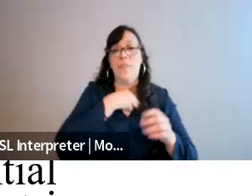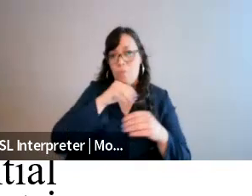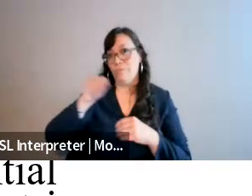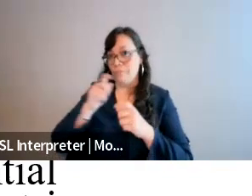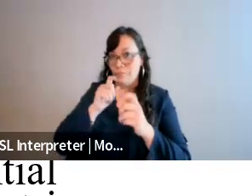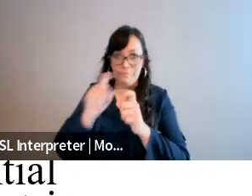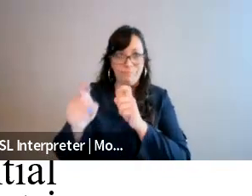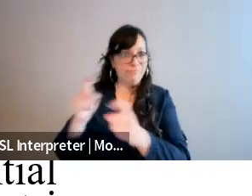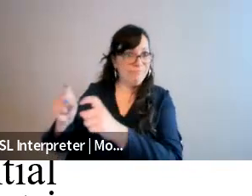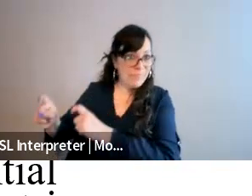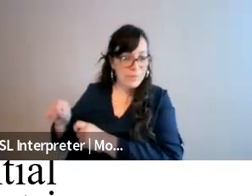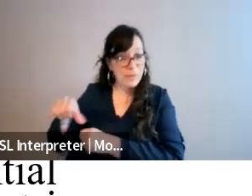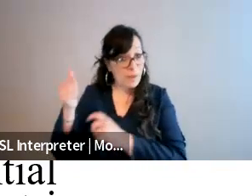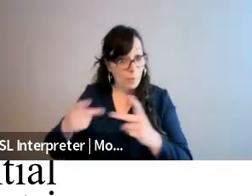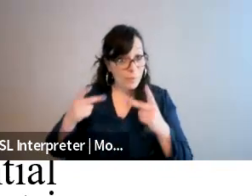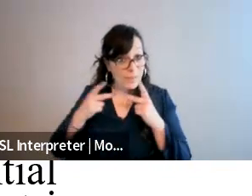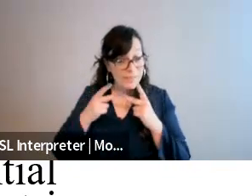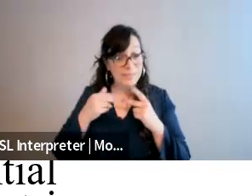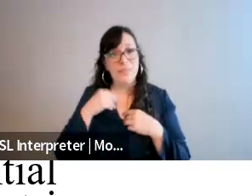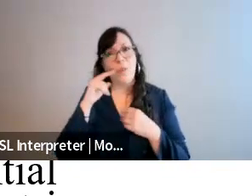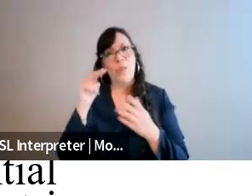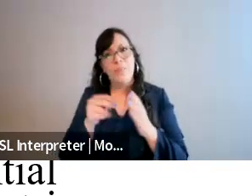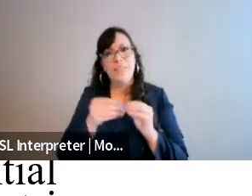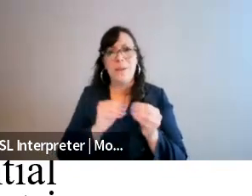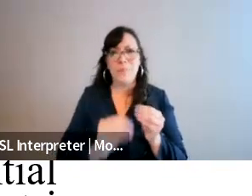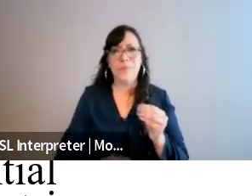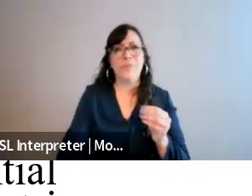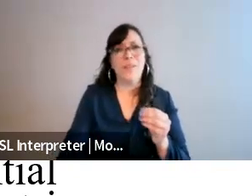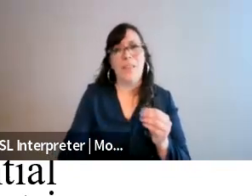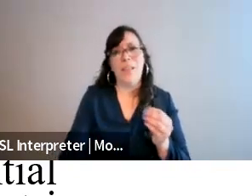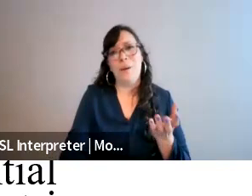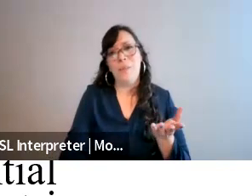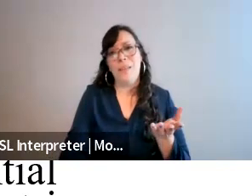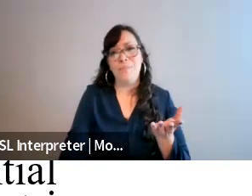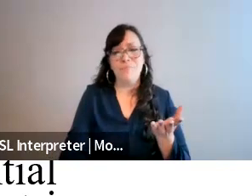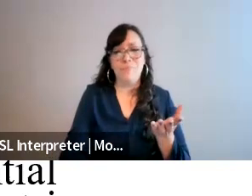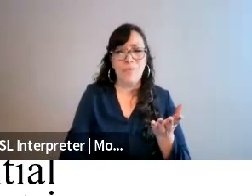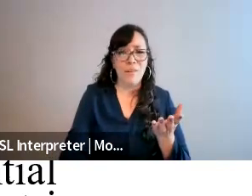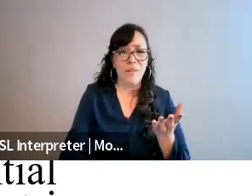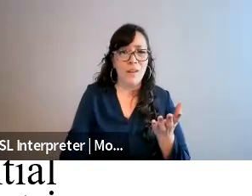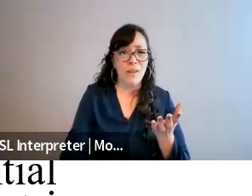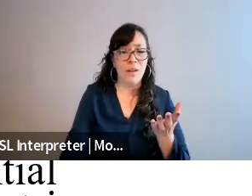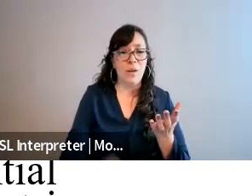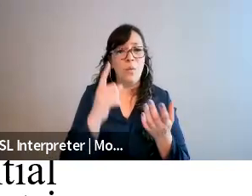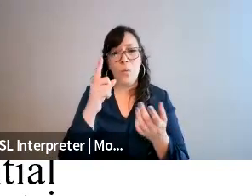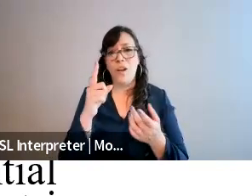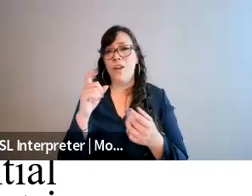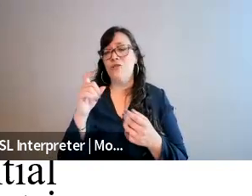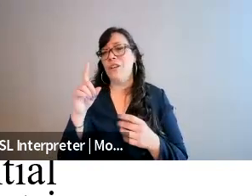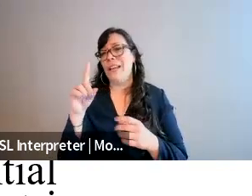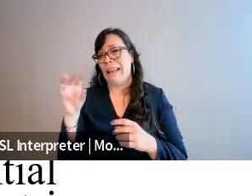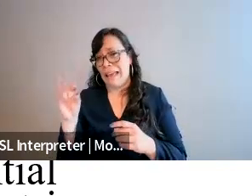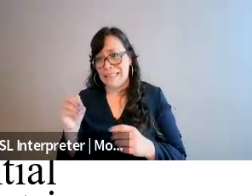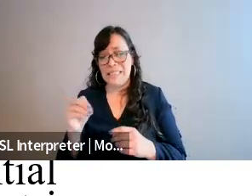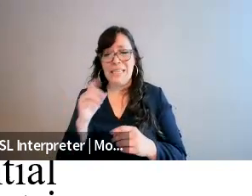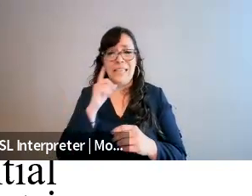roughly, we look at these numbers. It was probably as low as 190 to 250 beds per